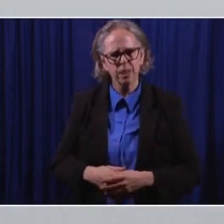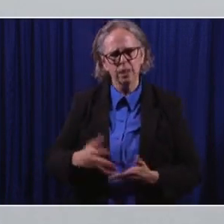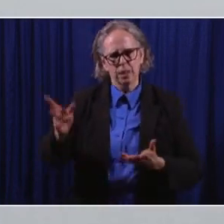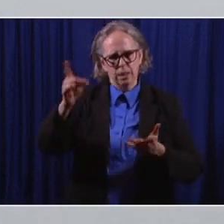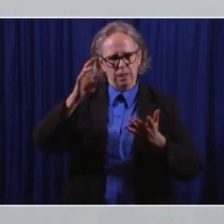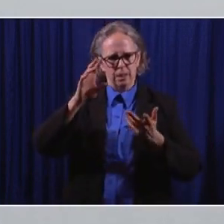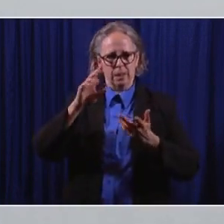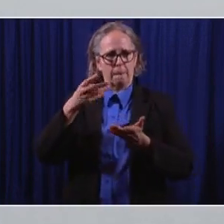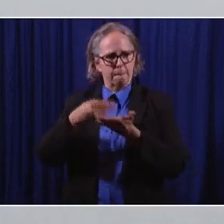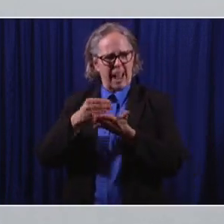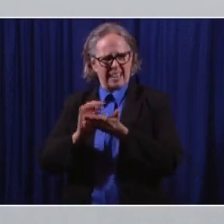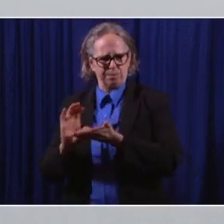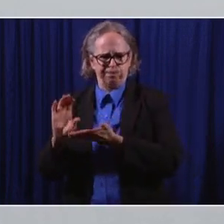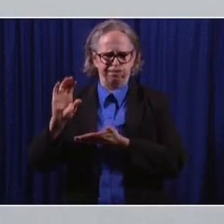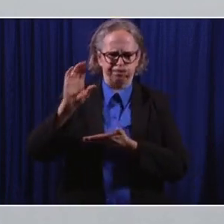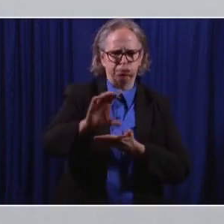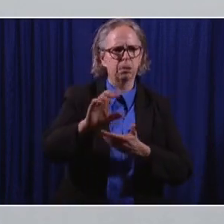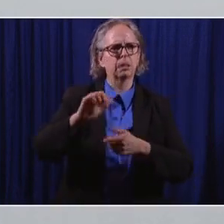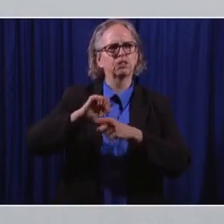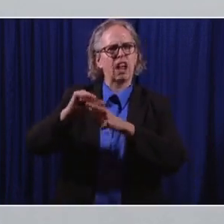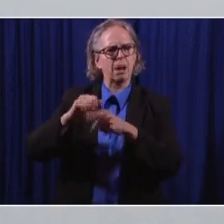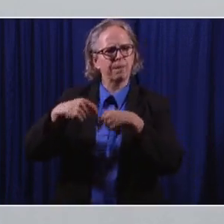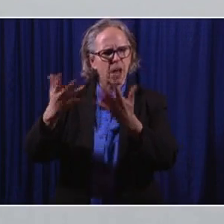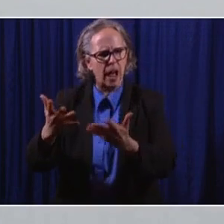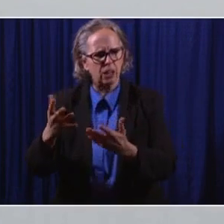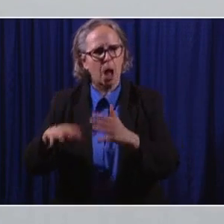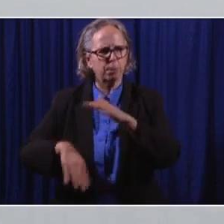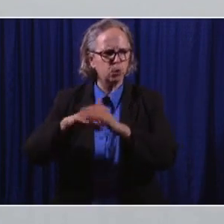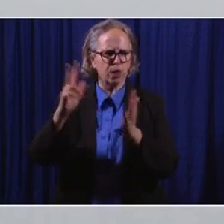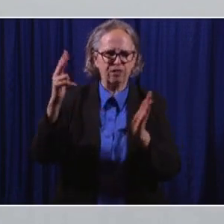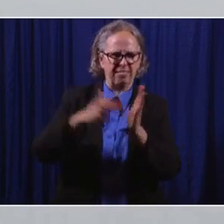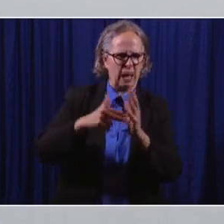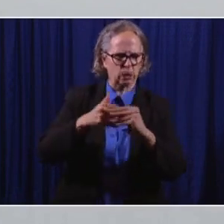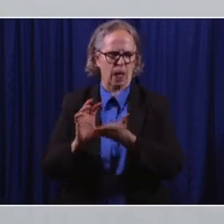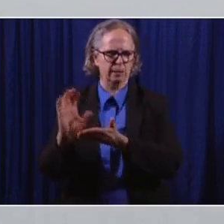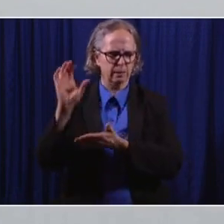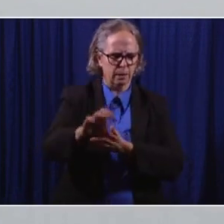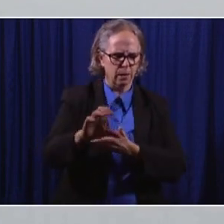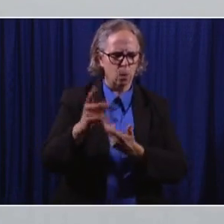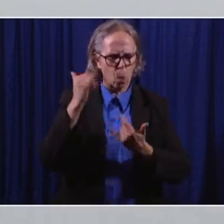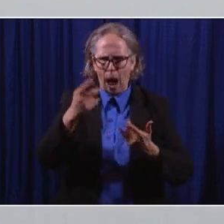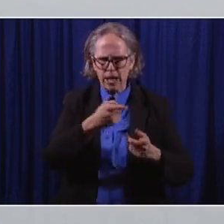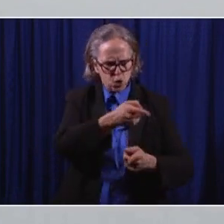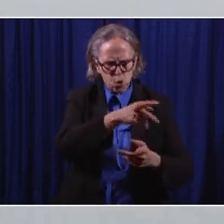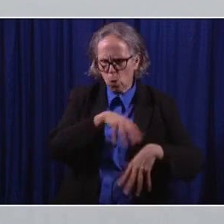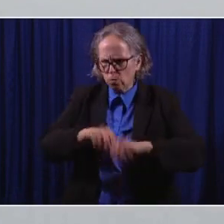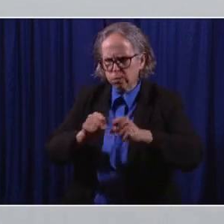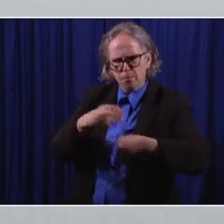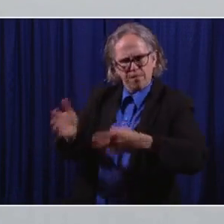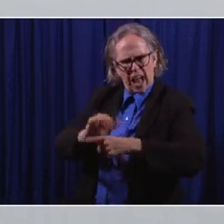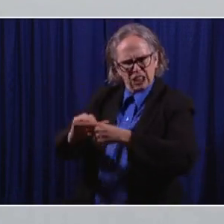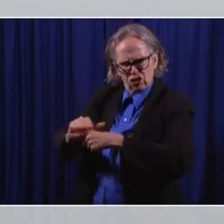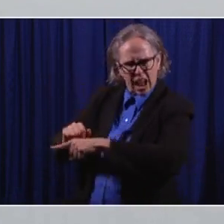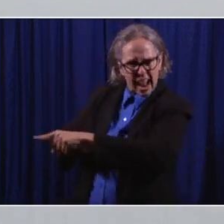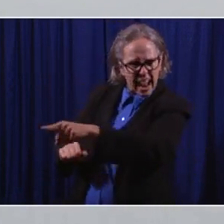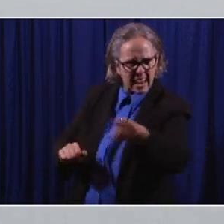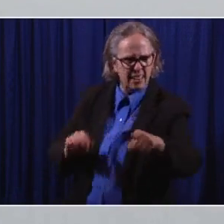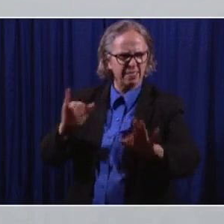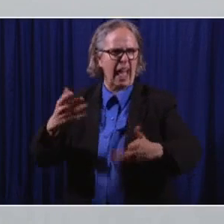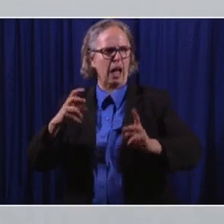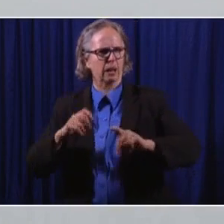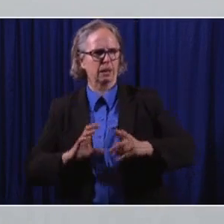each for completed technology-focused credentials, and we will reimburse up to $250,000 per